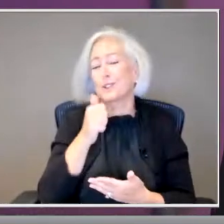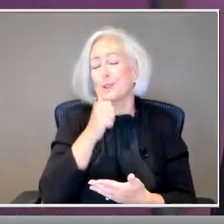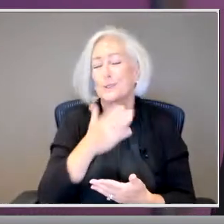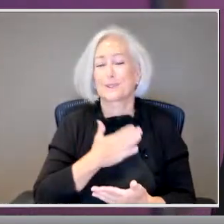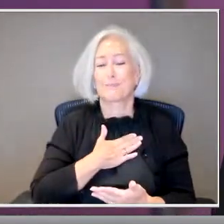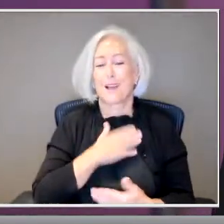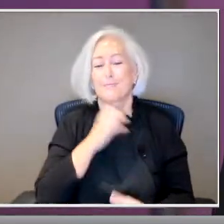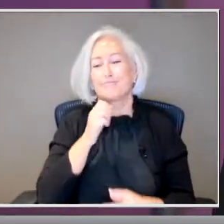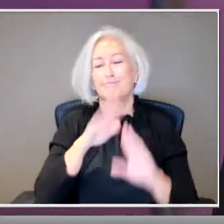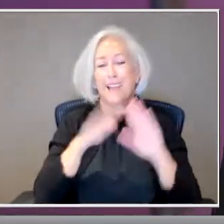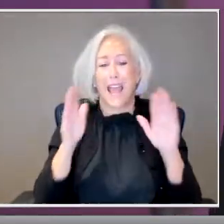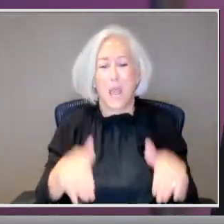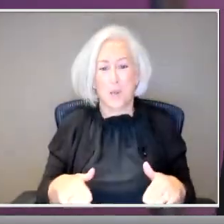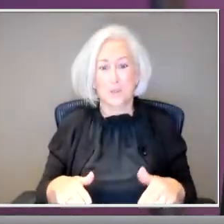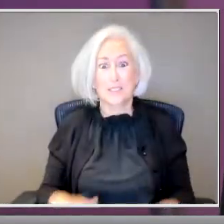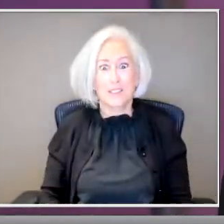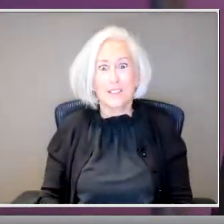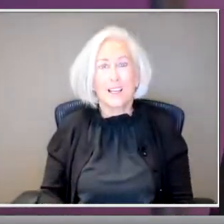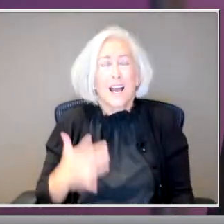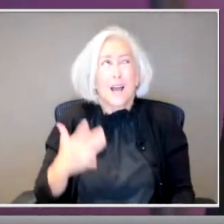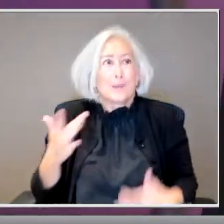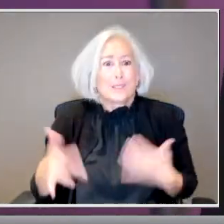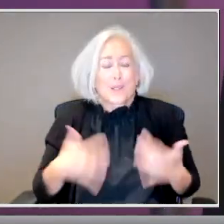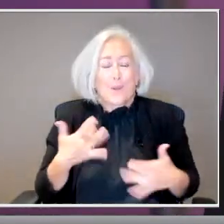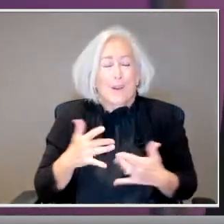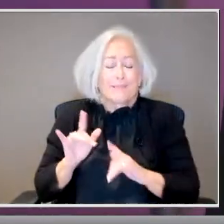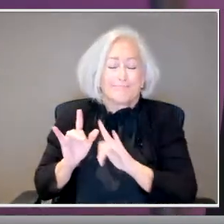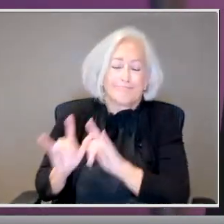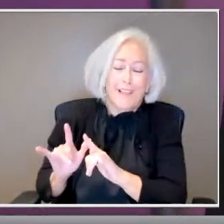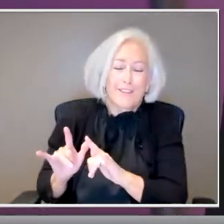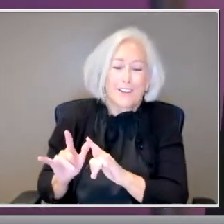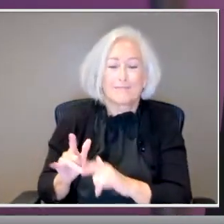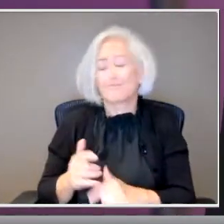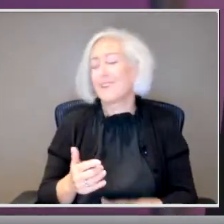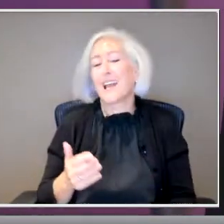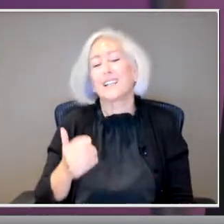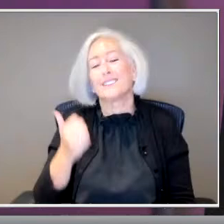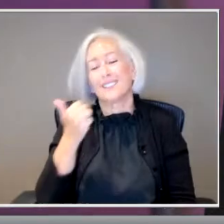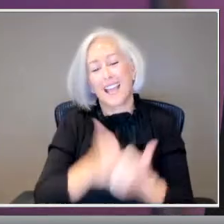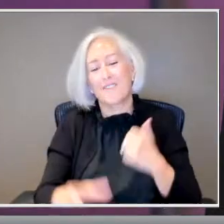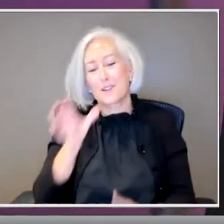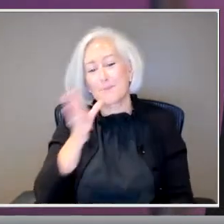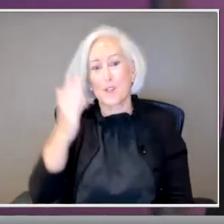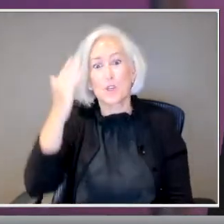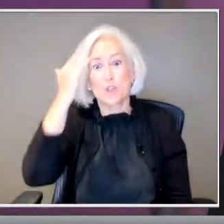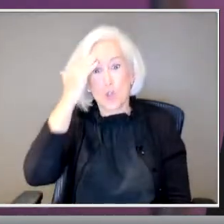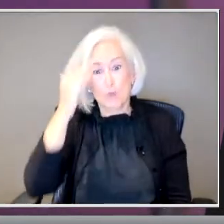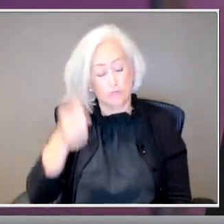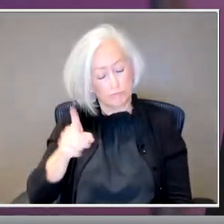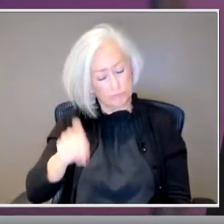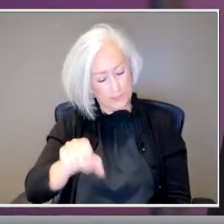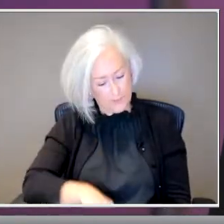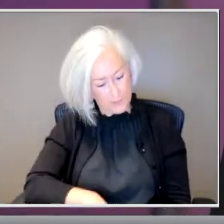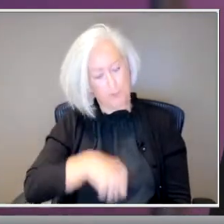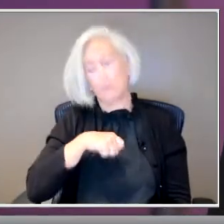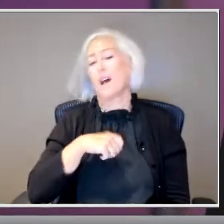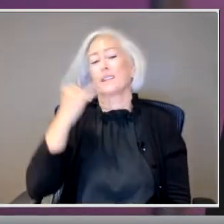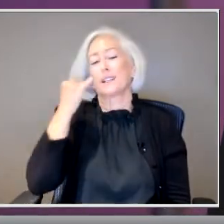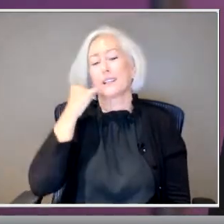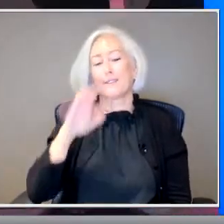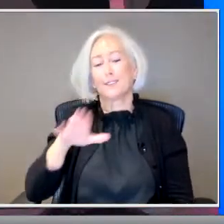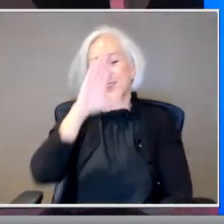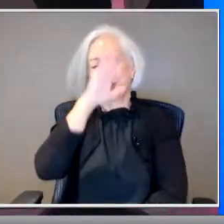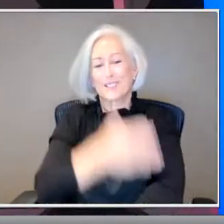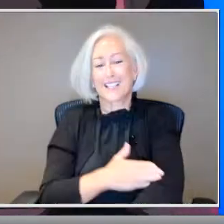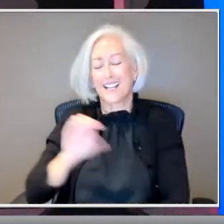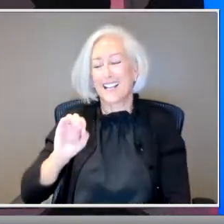her and was thrilled. I was like, and it's, every mother knows you got to be proud if you have Oh, a son gosh, who's an yeah. electrophysiologist, right? Are